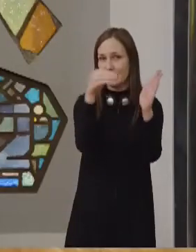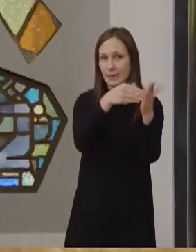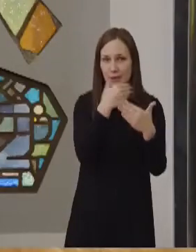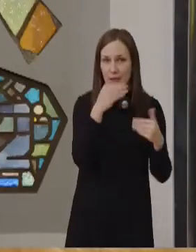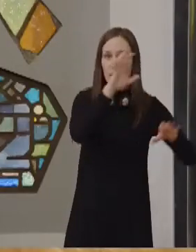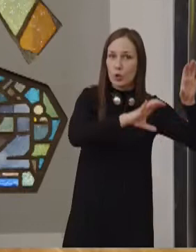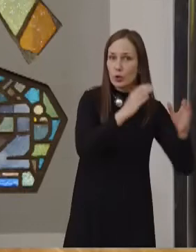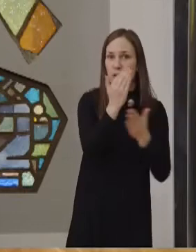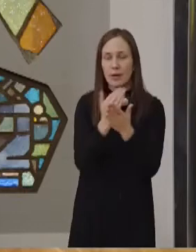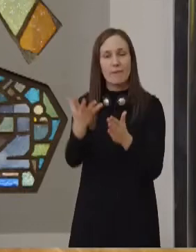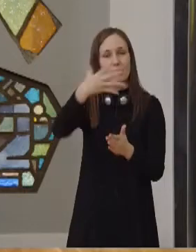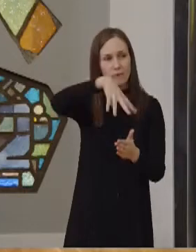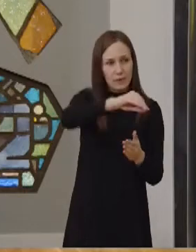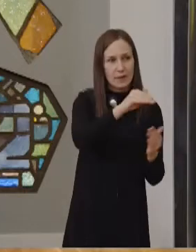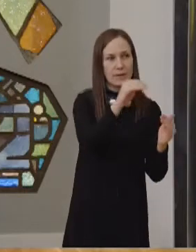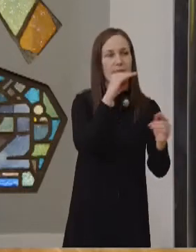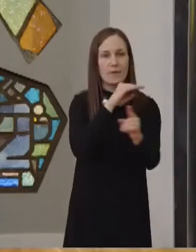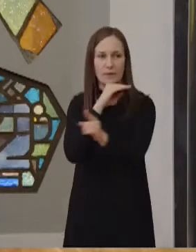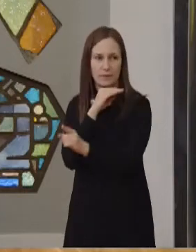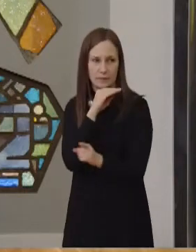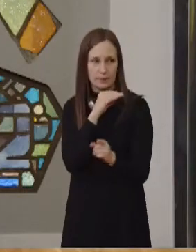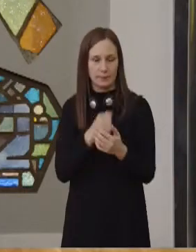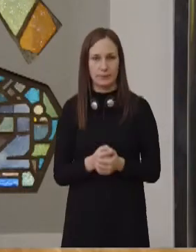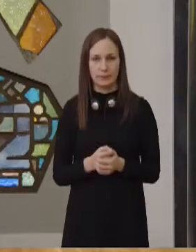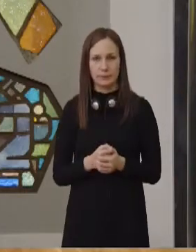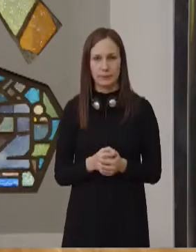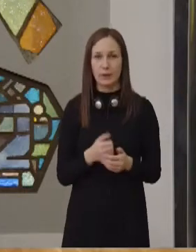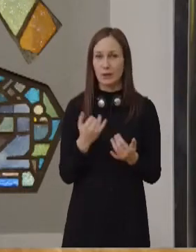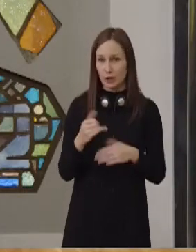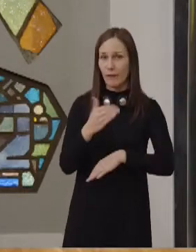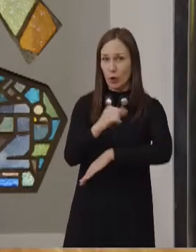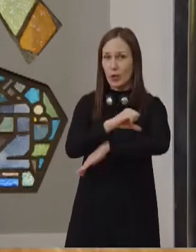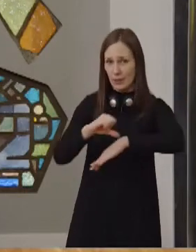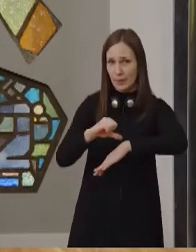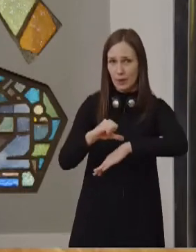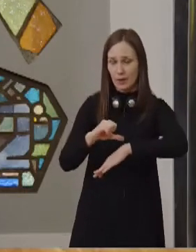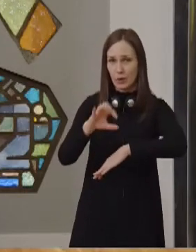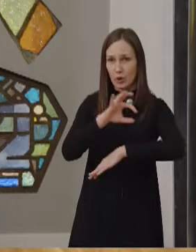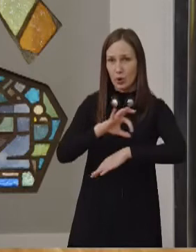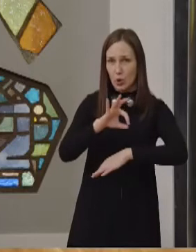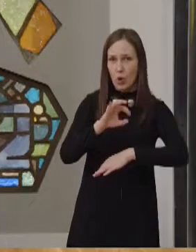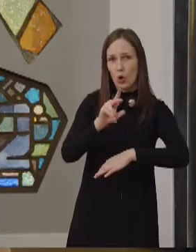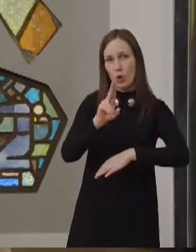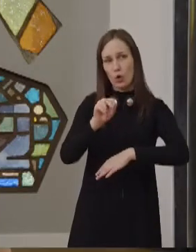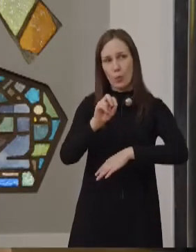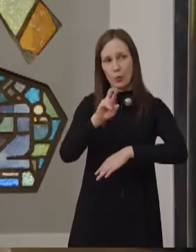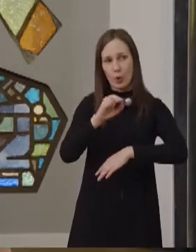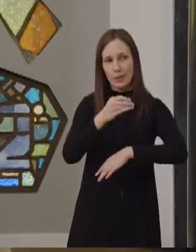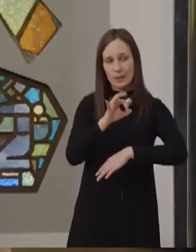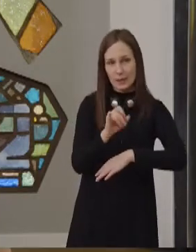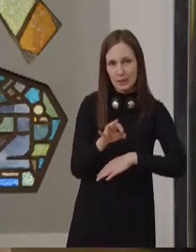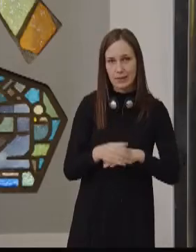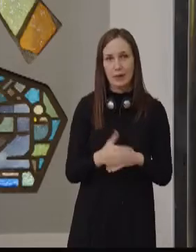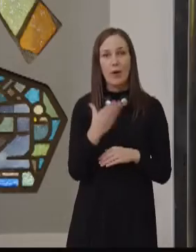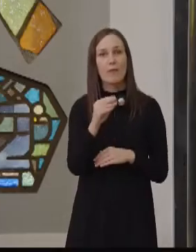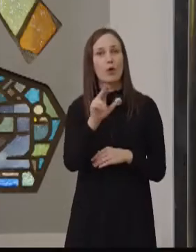law, because the constitutions and laws are equal for everybody, and this is the limit when speaking about